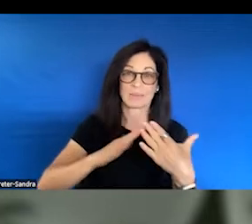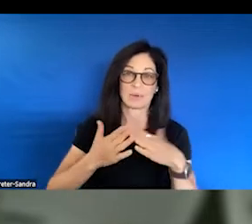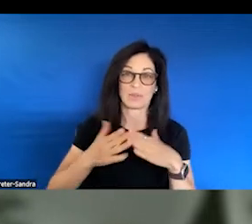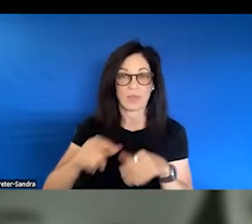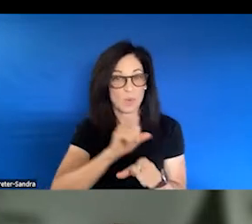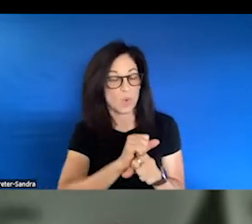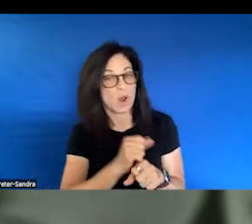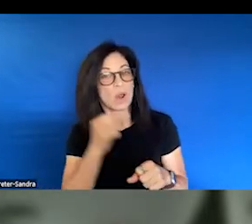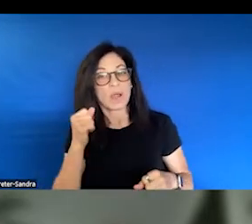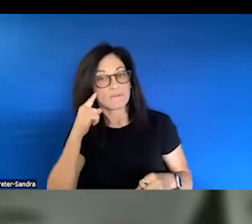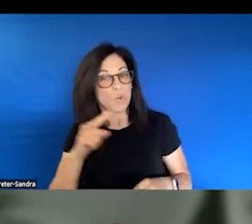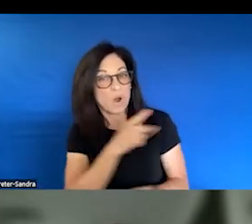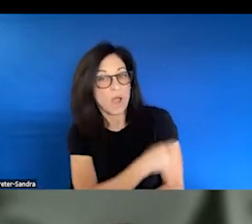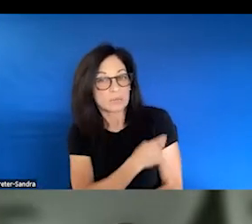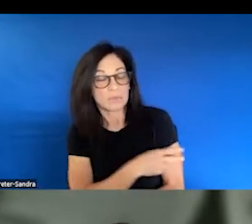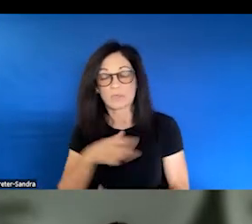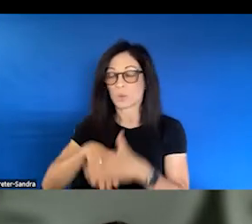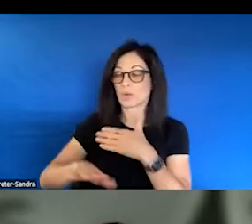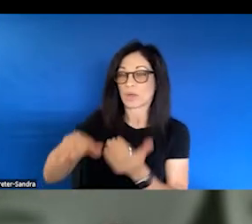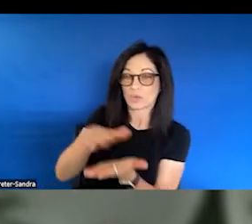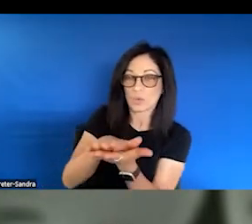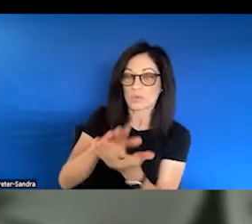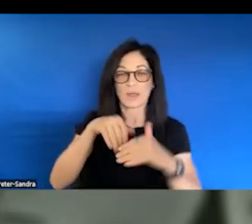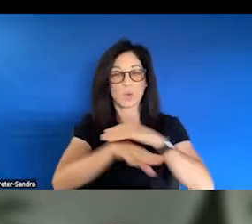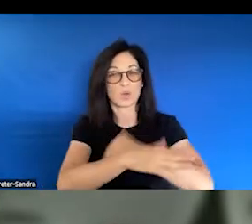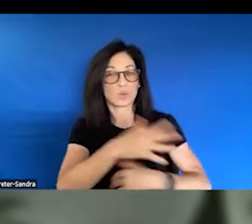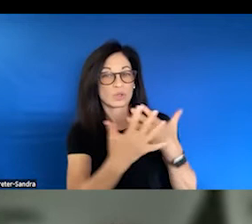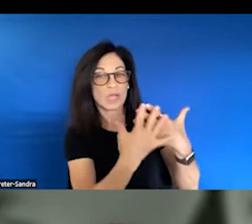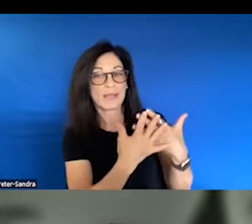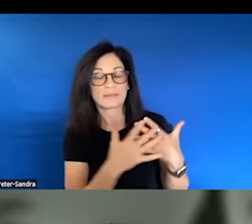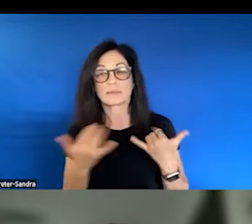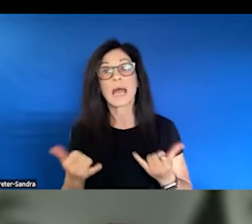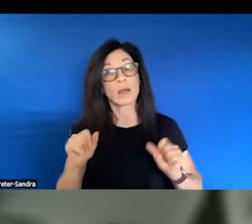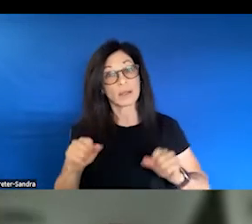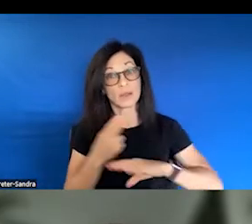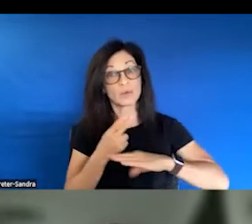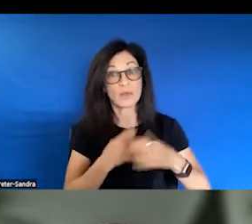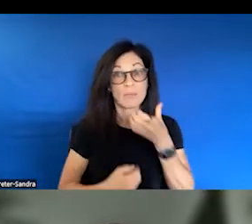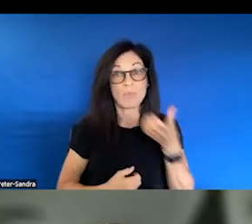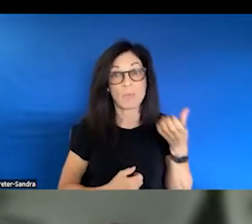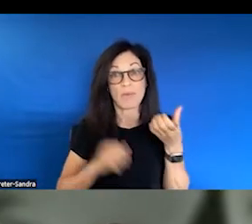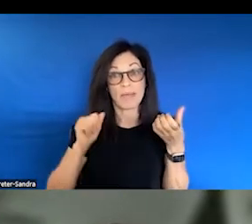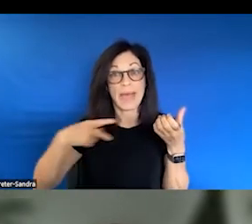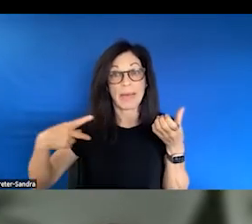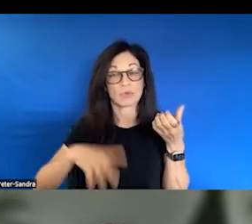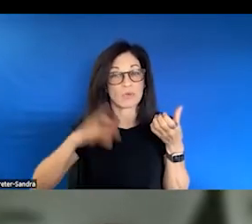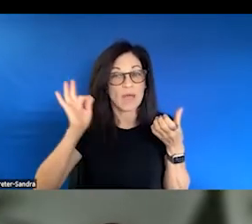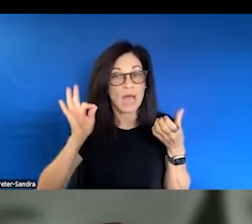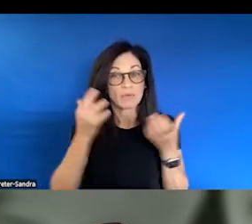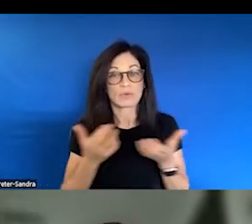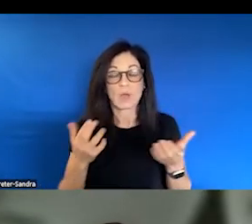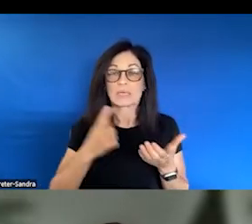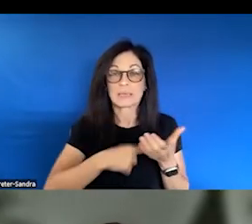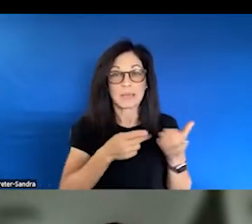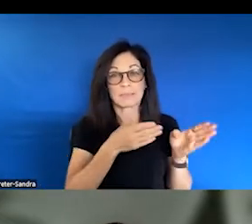on behalf of hospitals, they go into schools, they go into jails, and now they can use the mobile app to find the resources, sometimes diverting